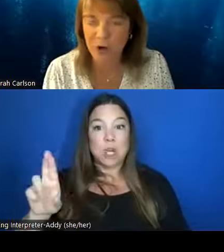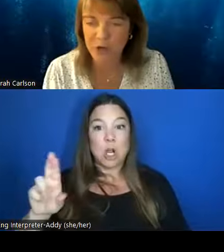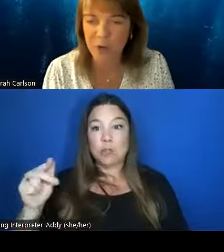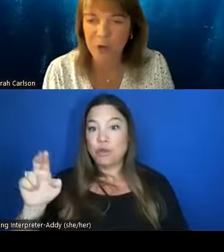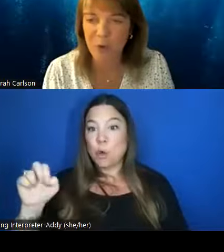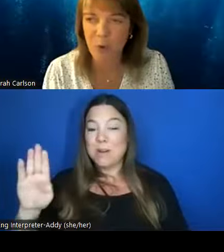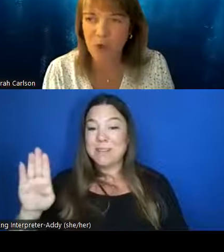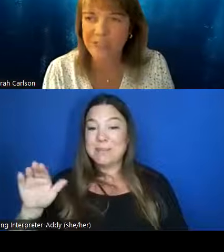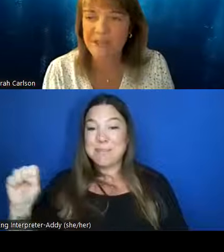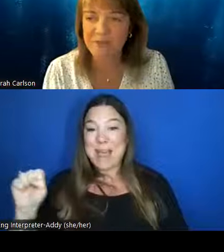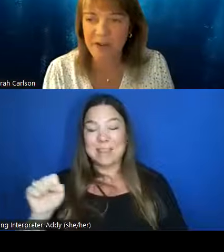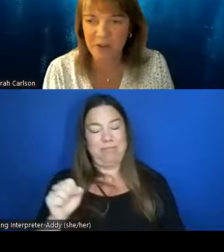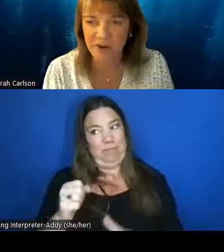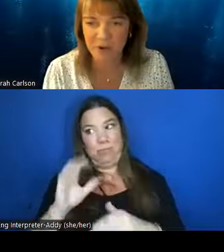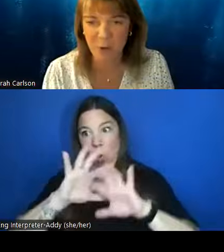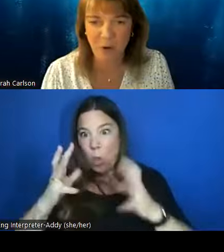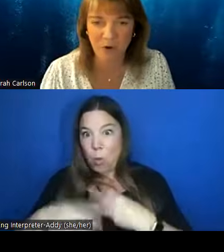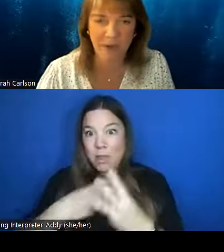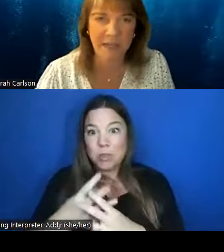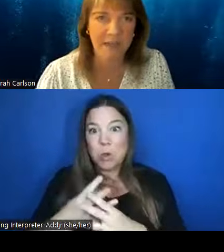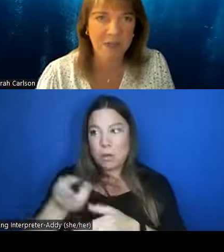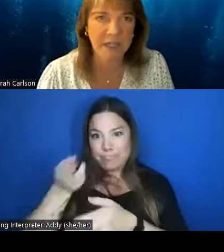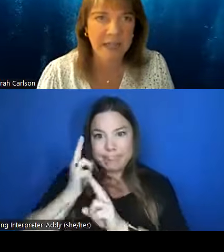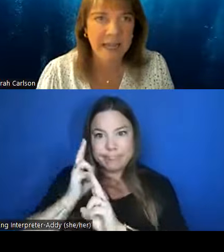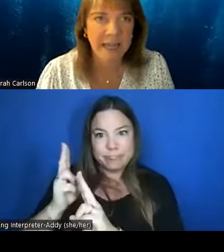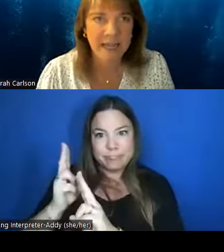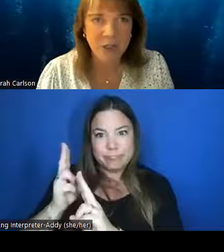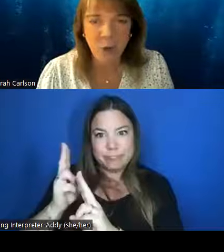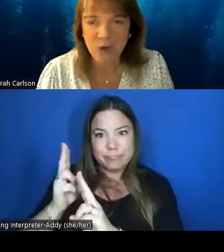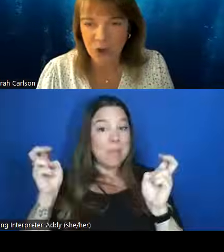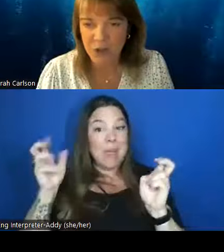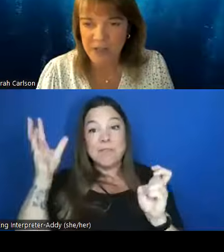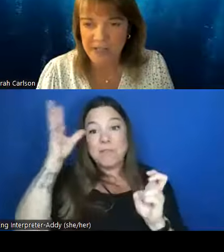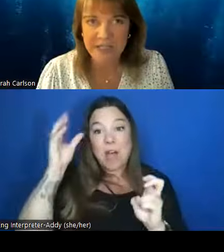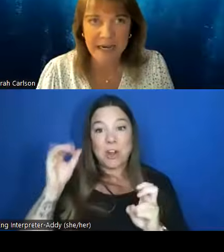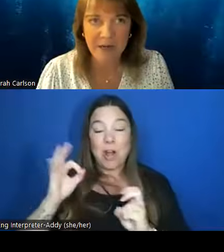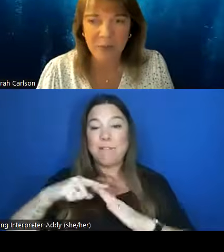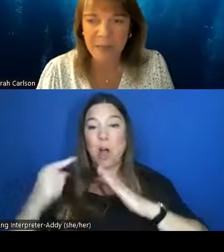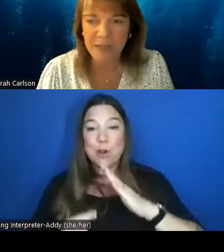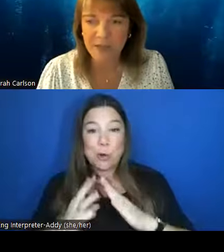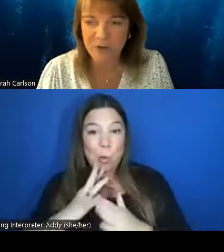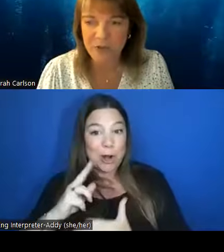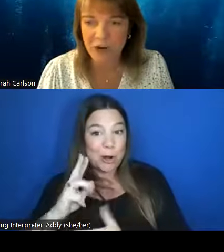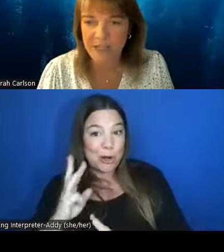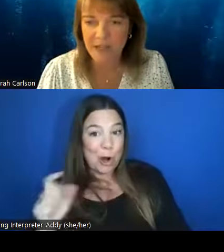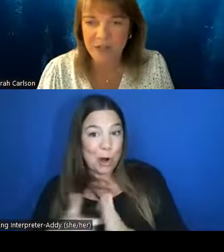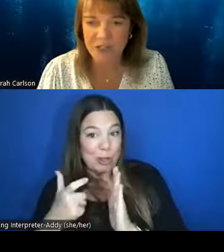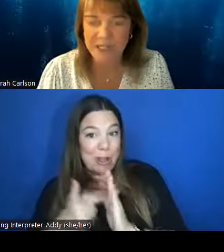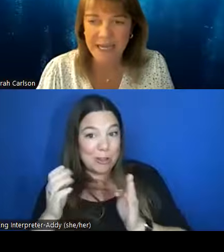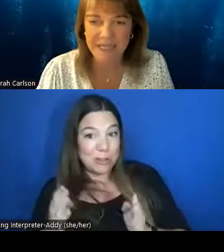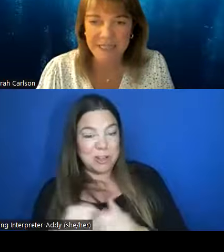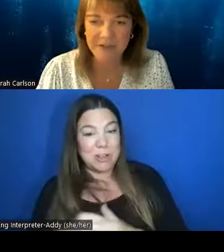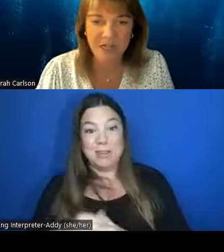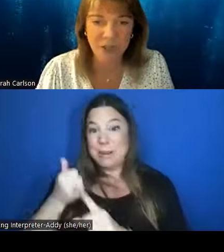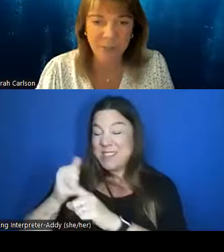is regarded around the world as the father of underwater archaeology. And George earned this title by being the first archaeologist